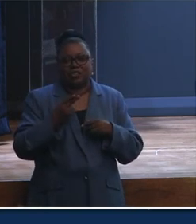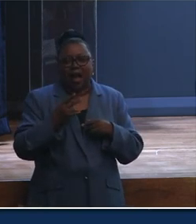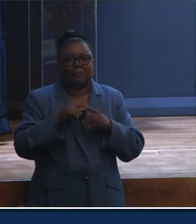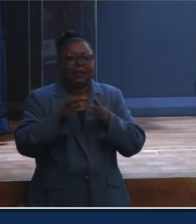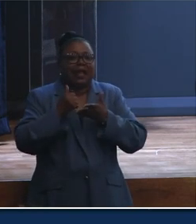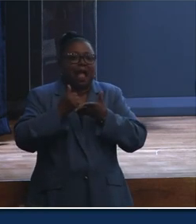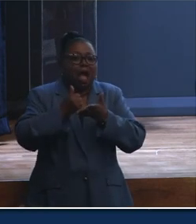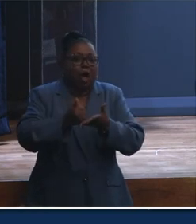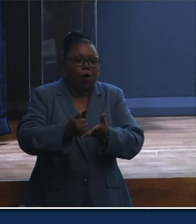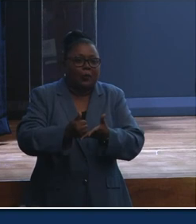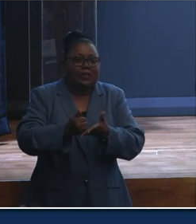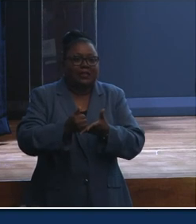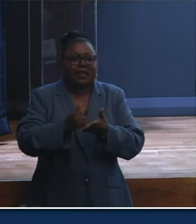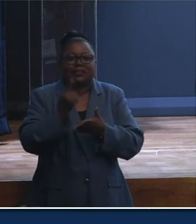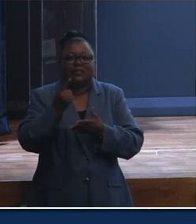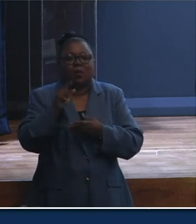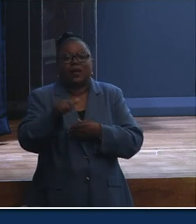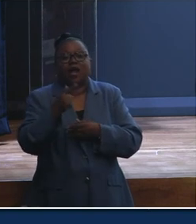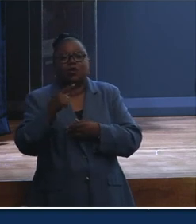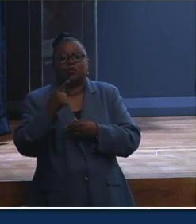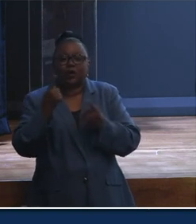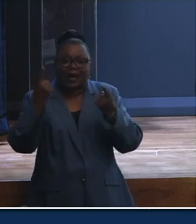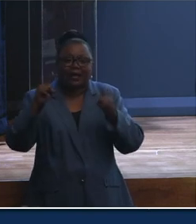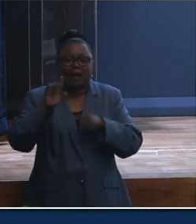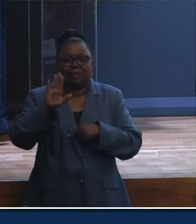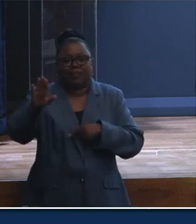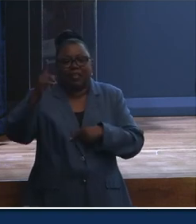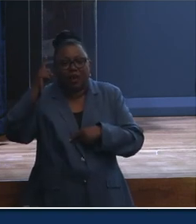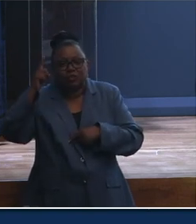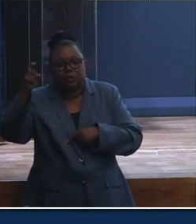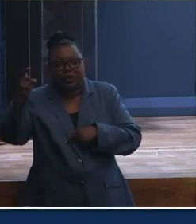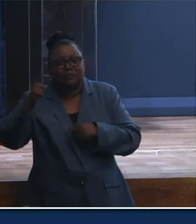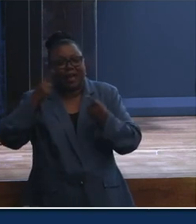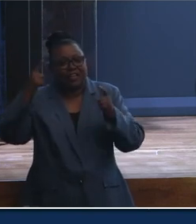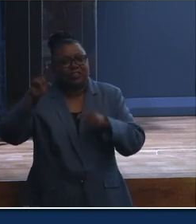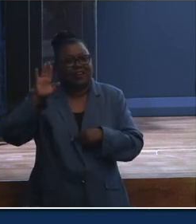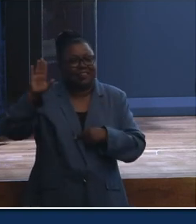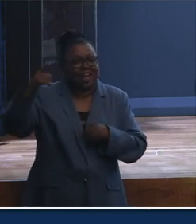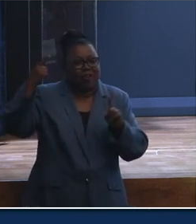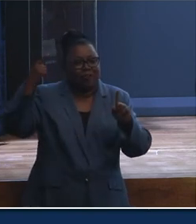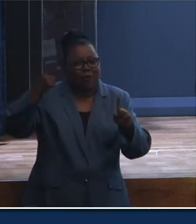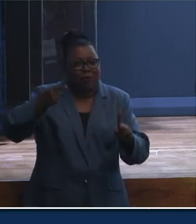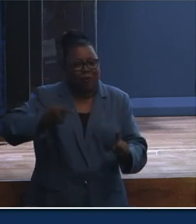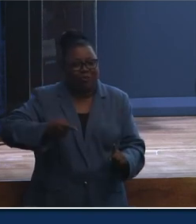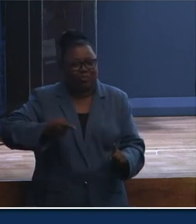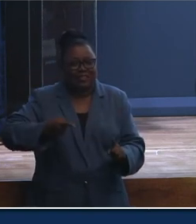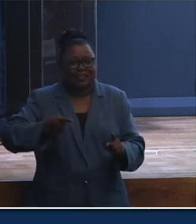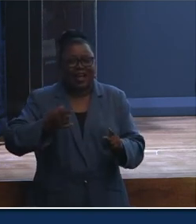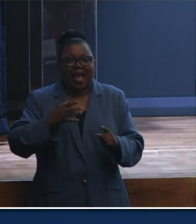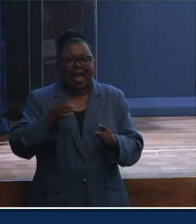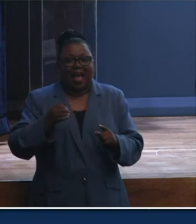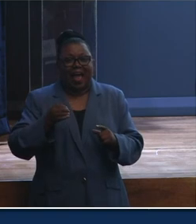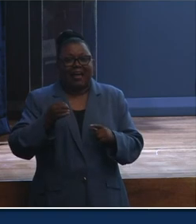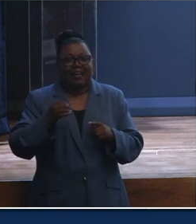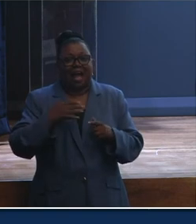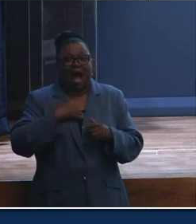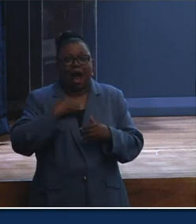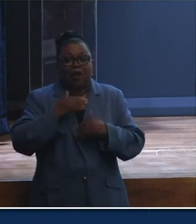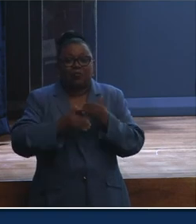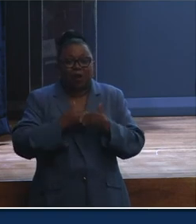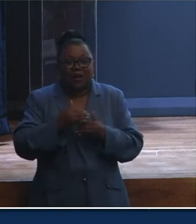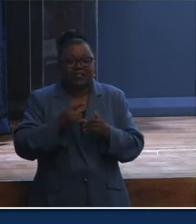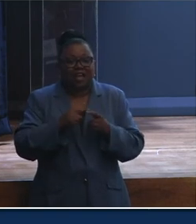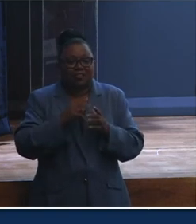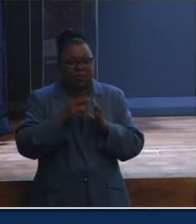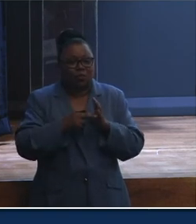is helping someone else accomplish their dreams and achieve their goals. And with our prospects, their